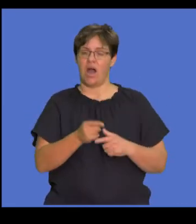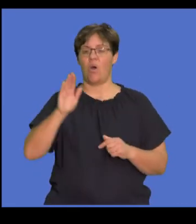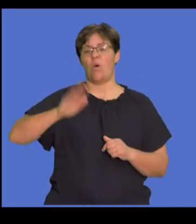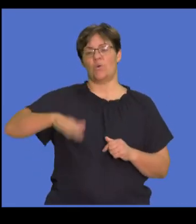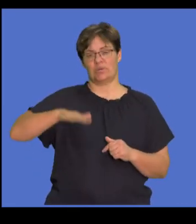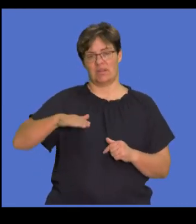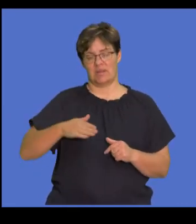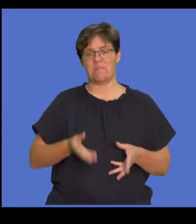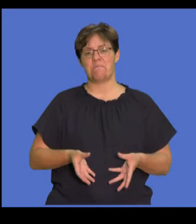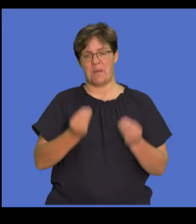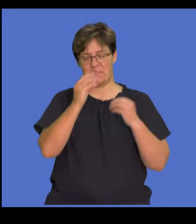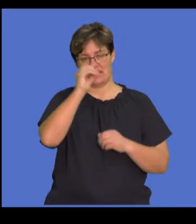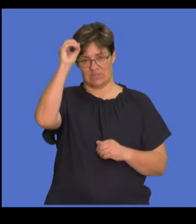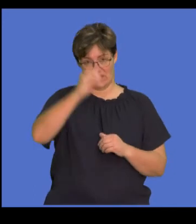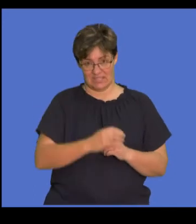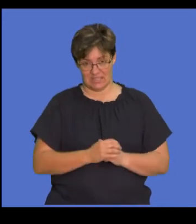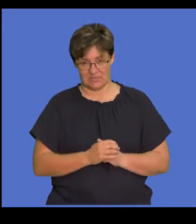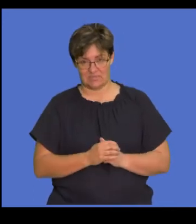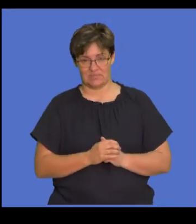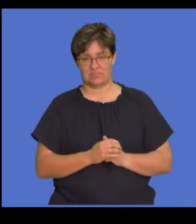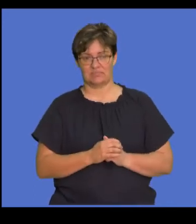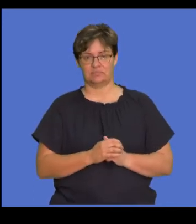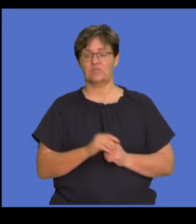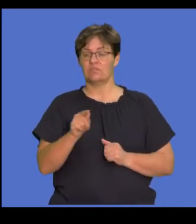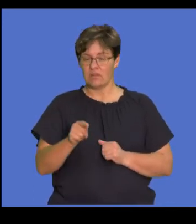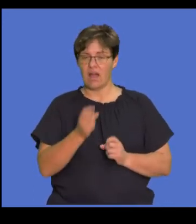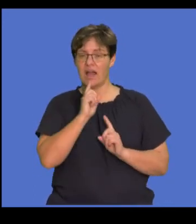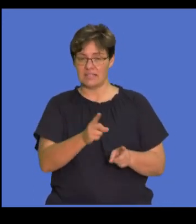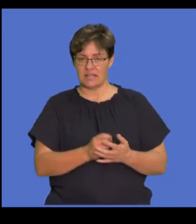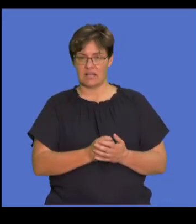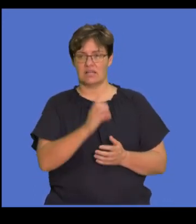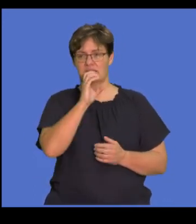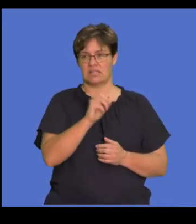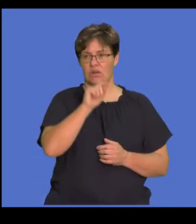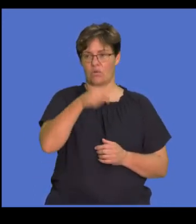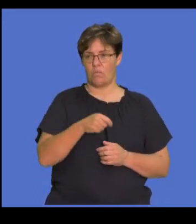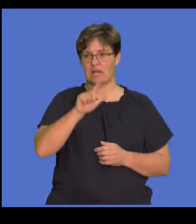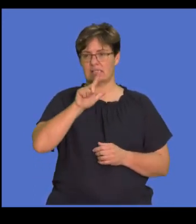it automatically takes it as a degree. So that will give me